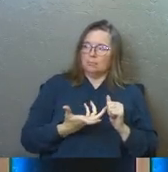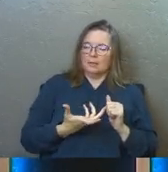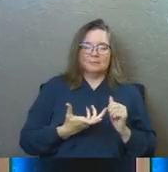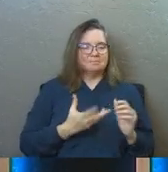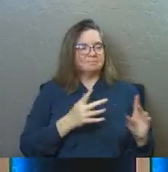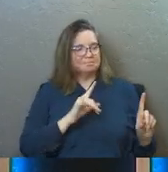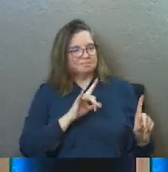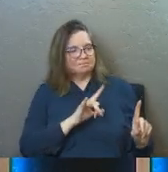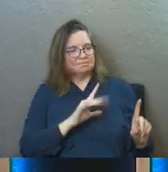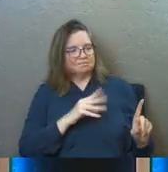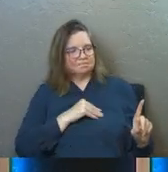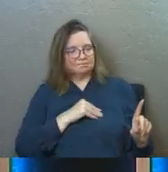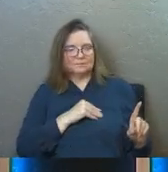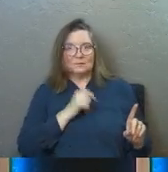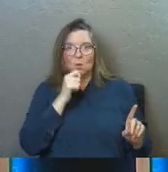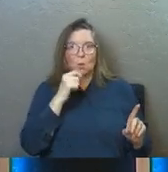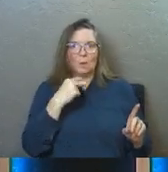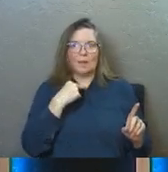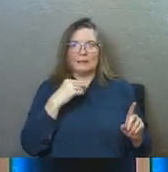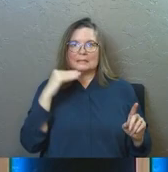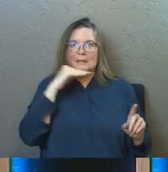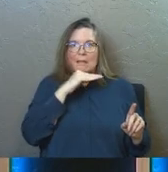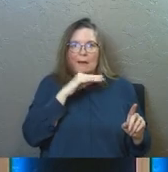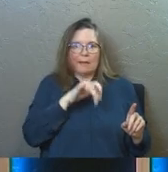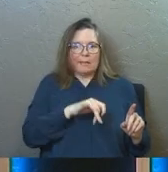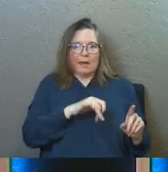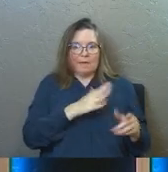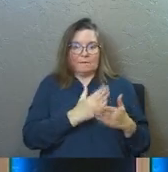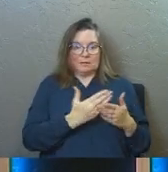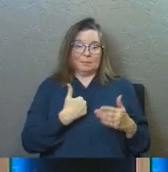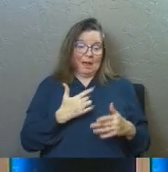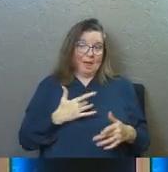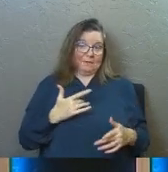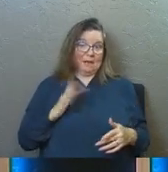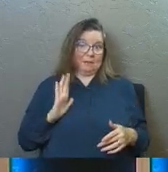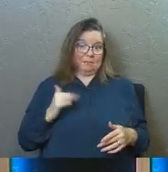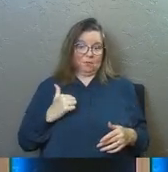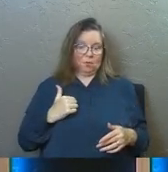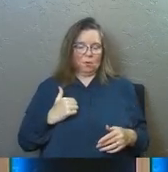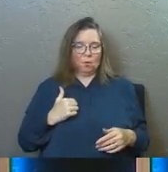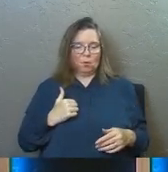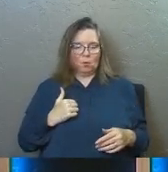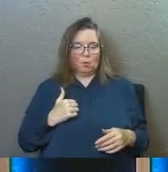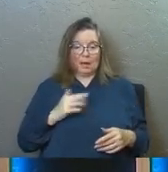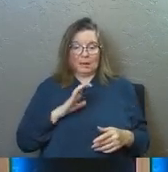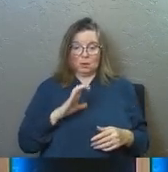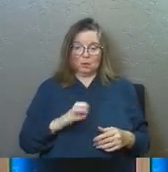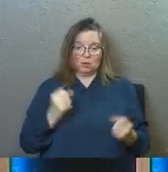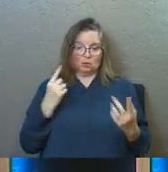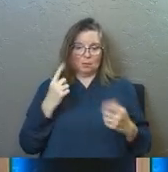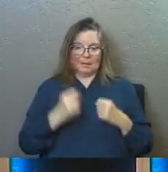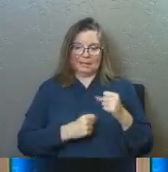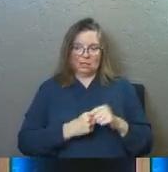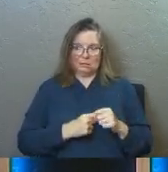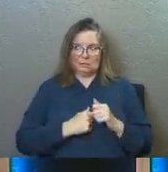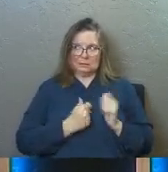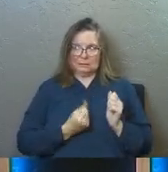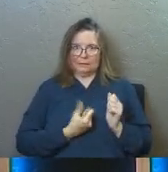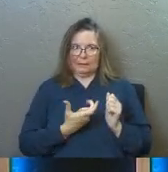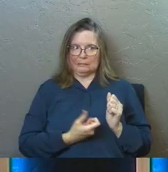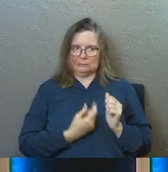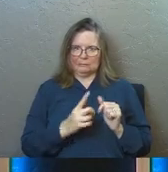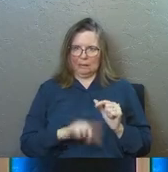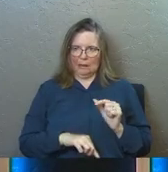around us. Don't get caught up in this lie that for some of us, I've felt this before, you've been a Christian for too long to keep confessing